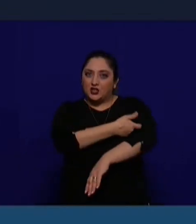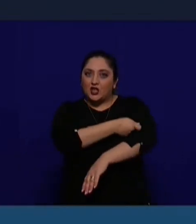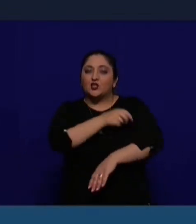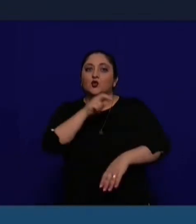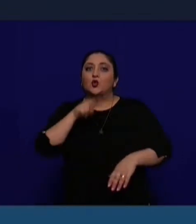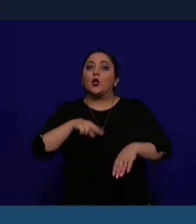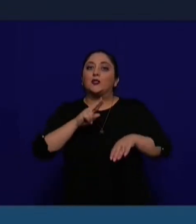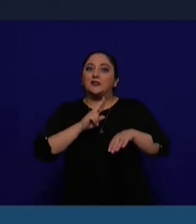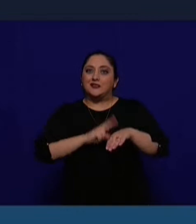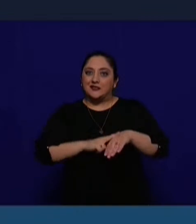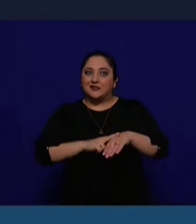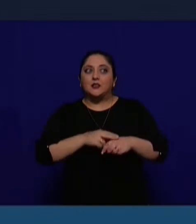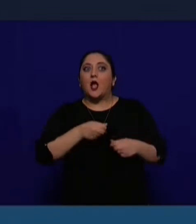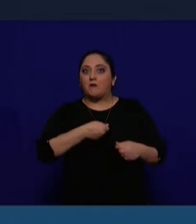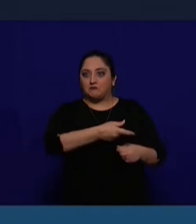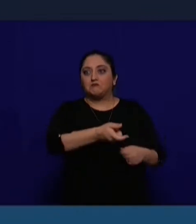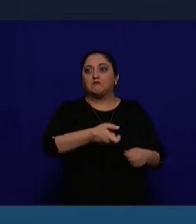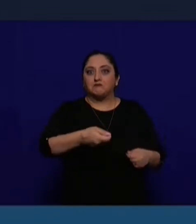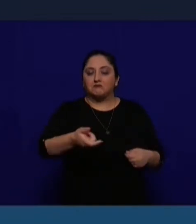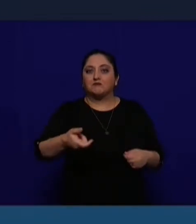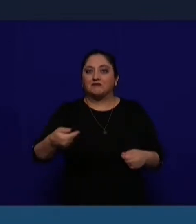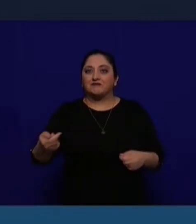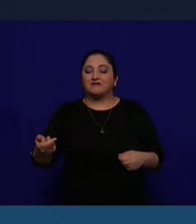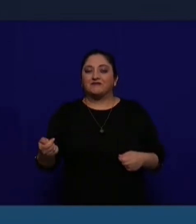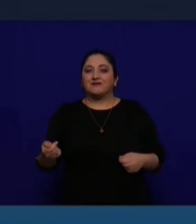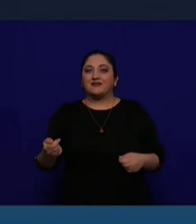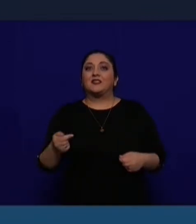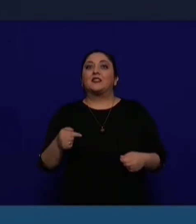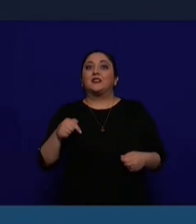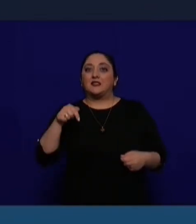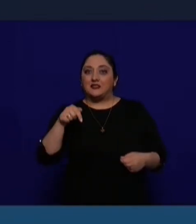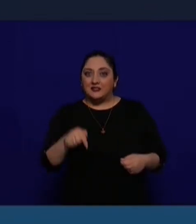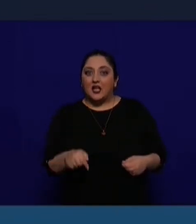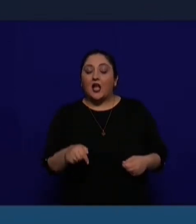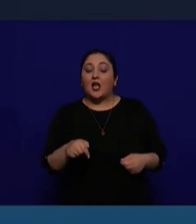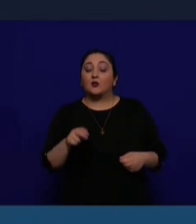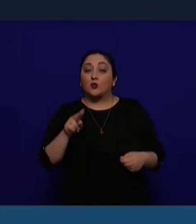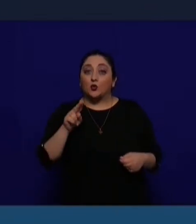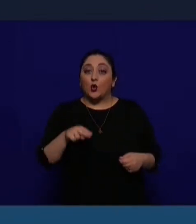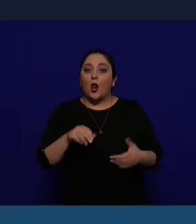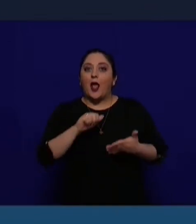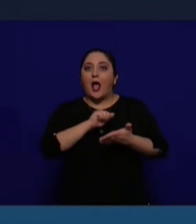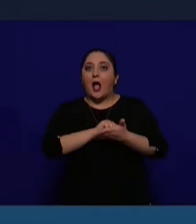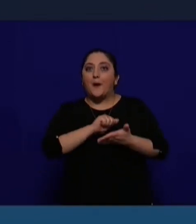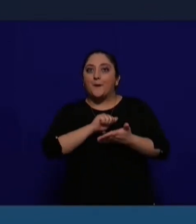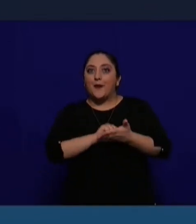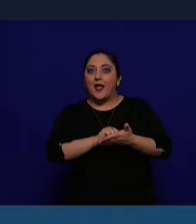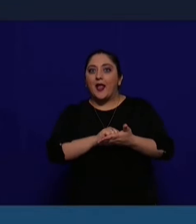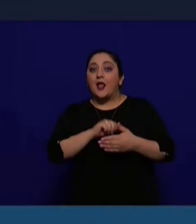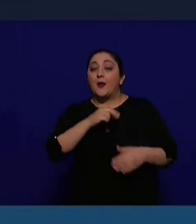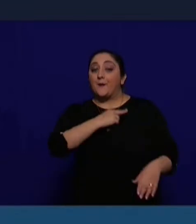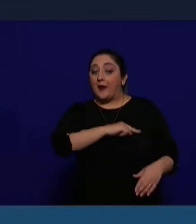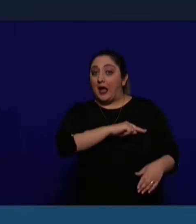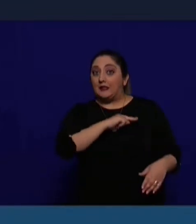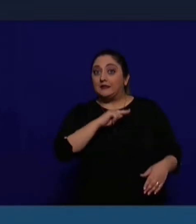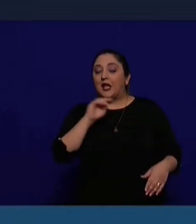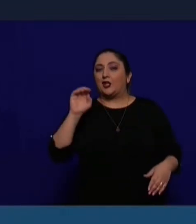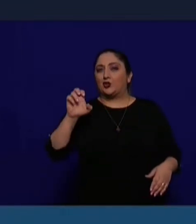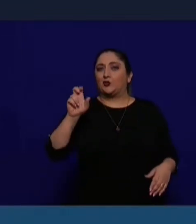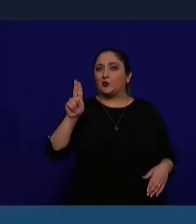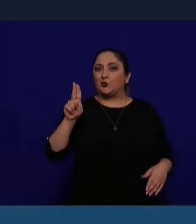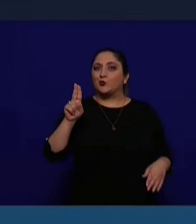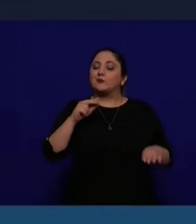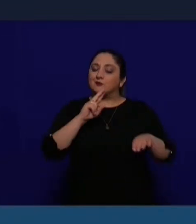fuq is-suq tibda titqassam. U din hija parti wkoll mill-Advanced Purchase Agreement li sar mal-Unjoni Ewropea, Malta wkoll